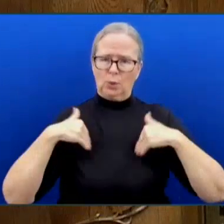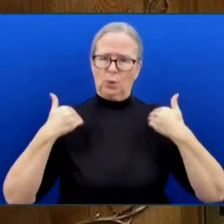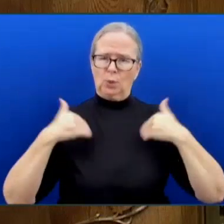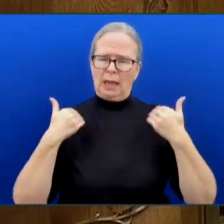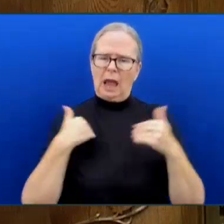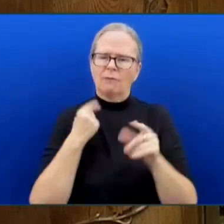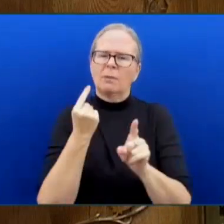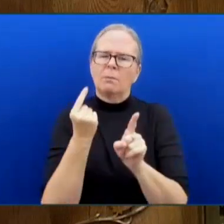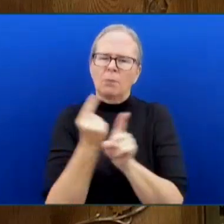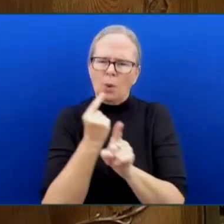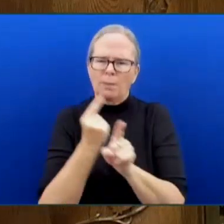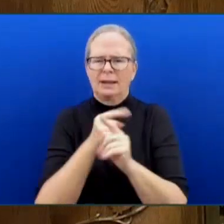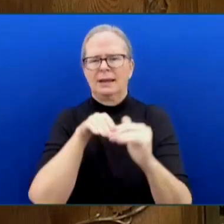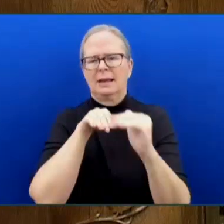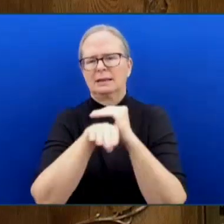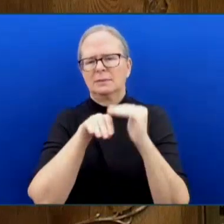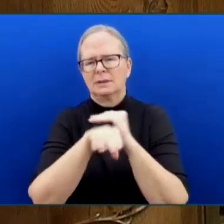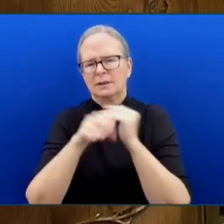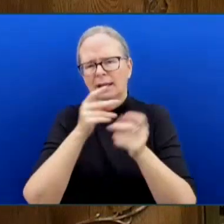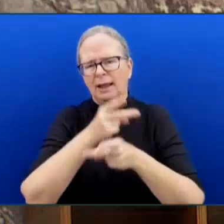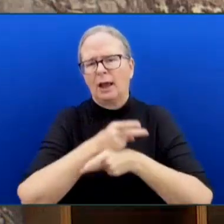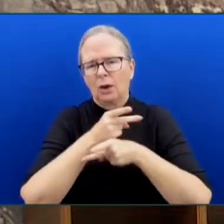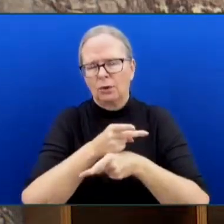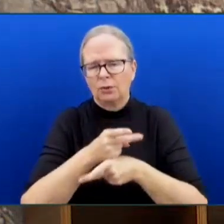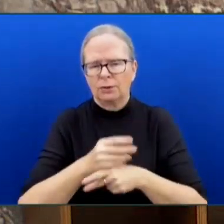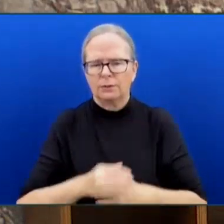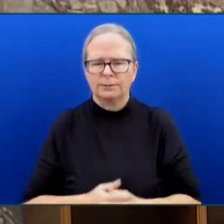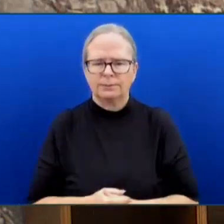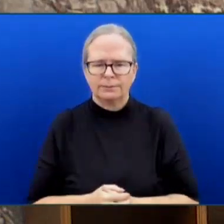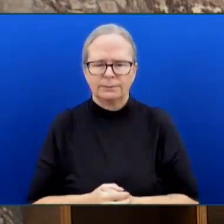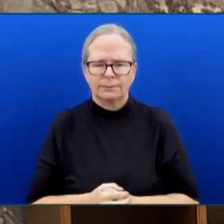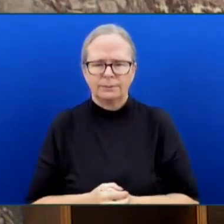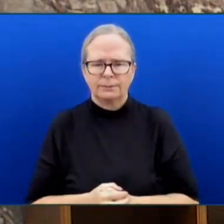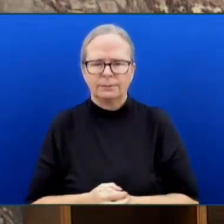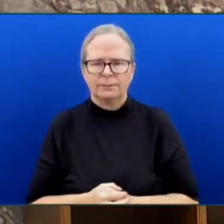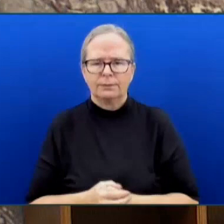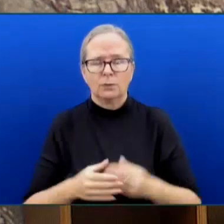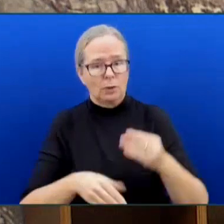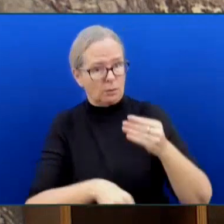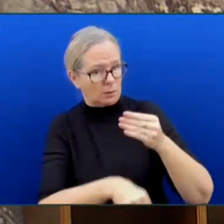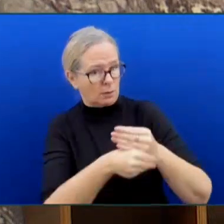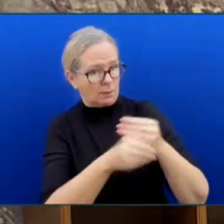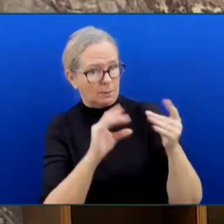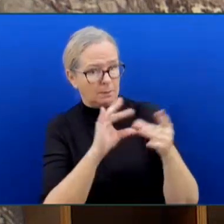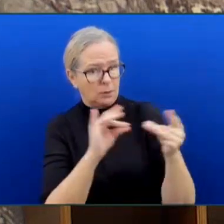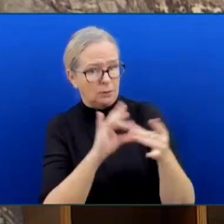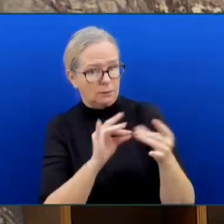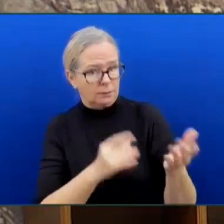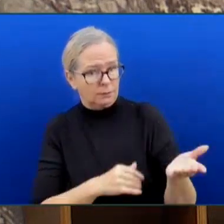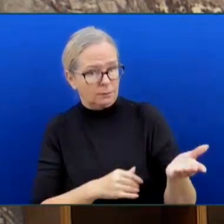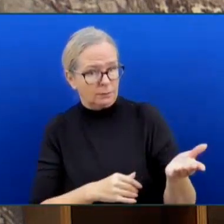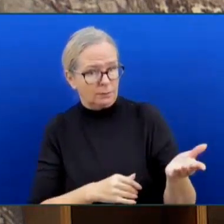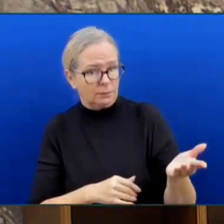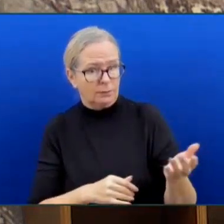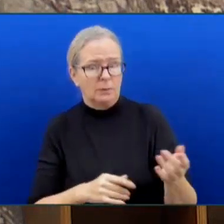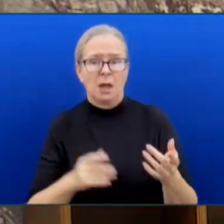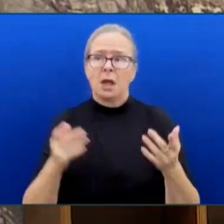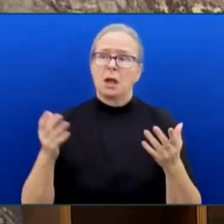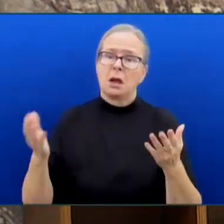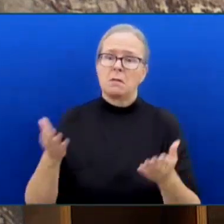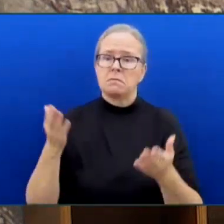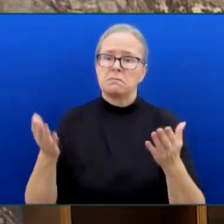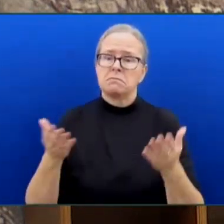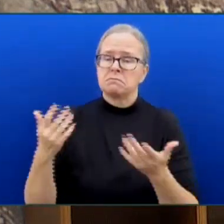Member supplemental. Well, with all due respect to the Minister, the government's plans on this front are failing